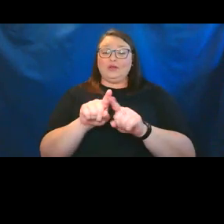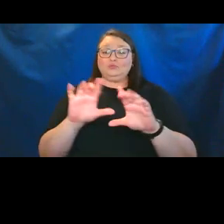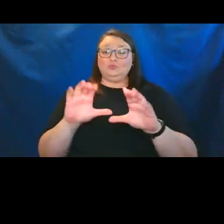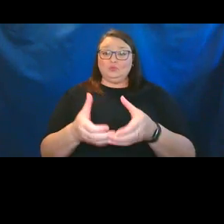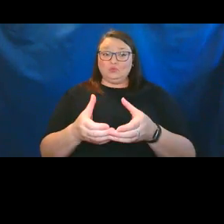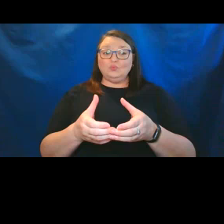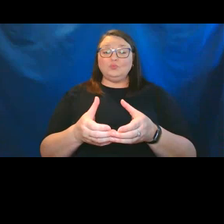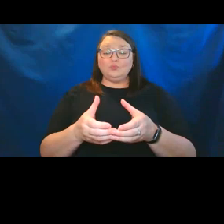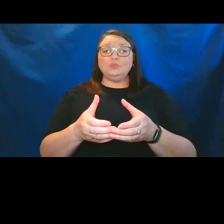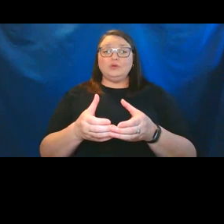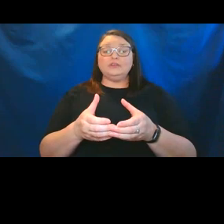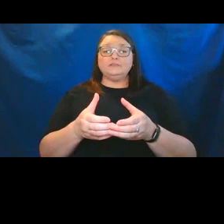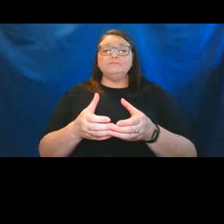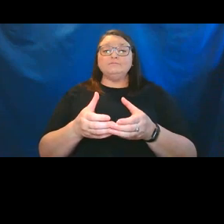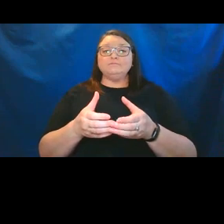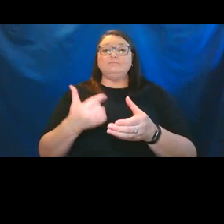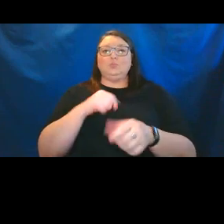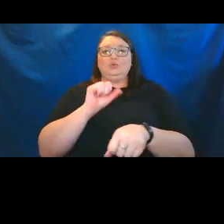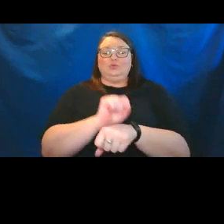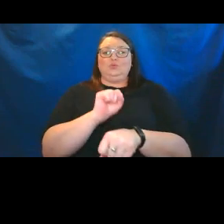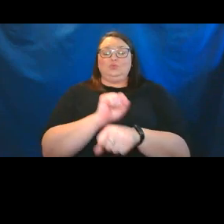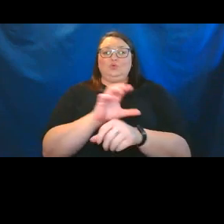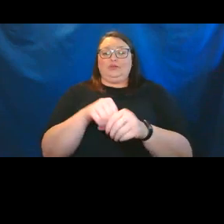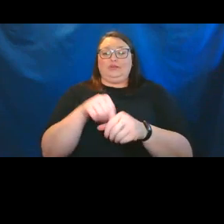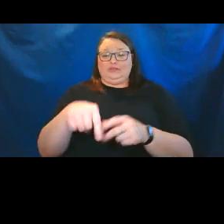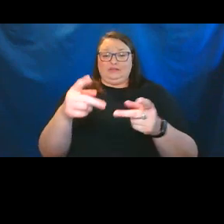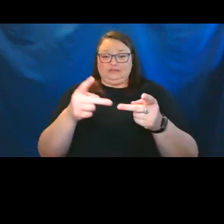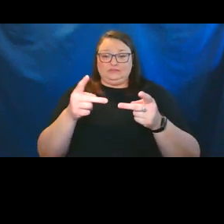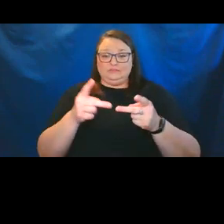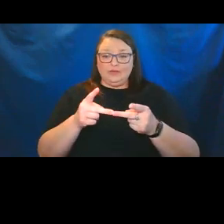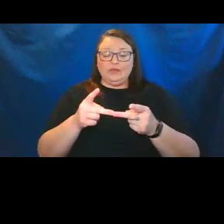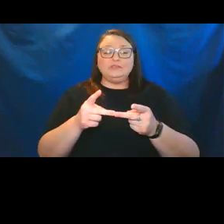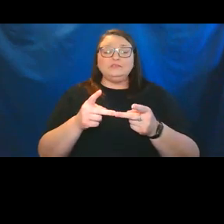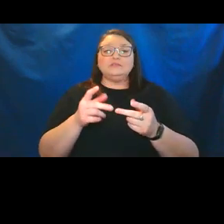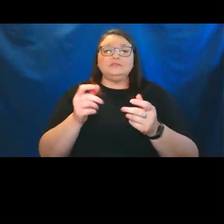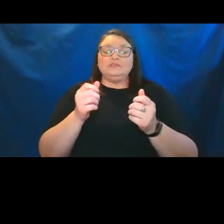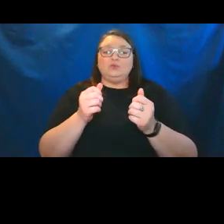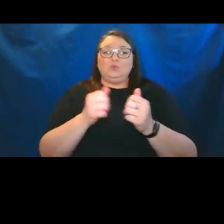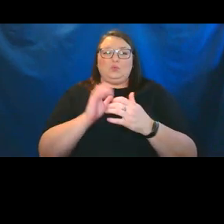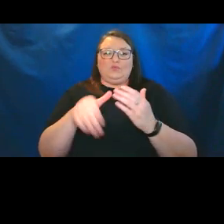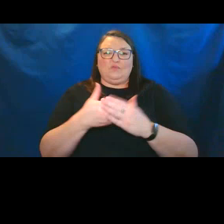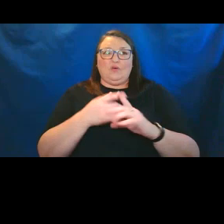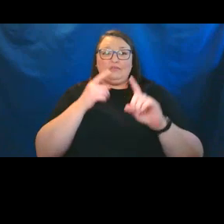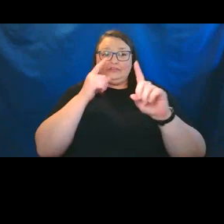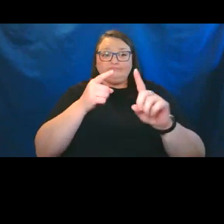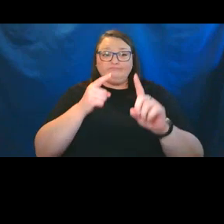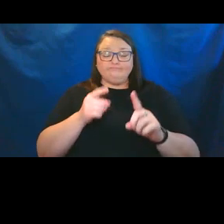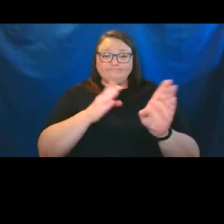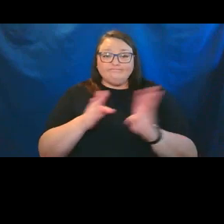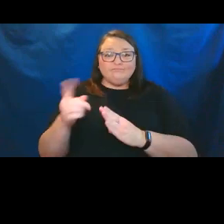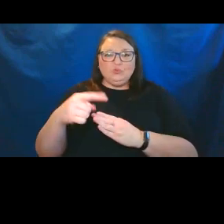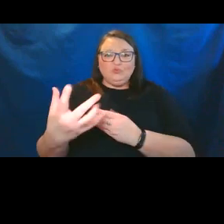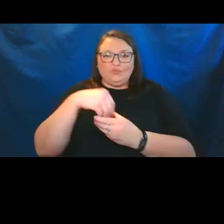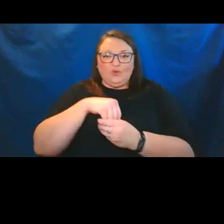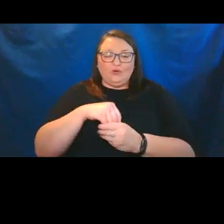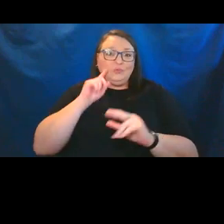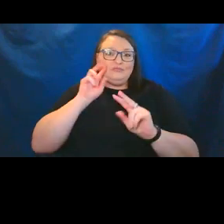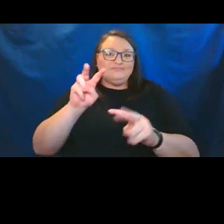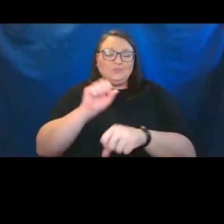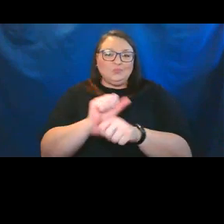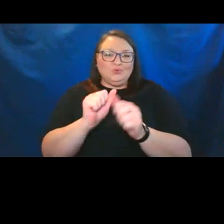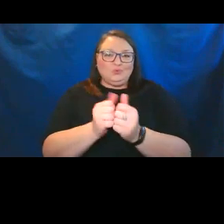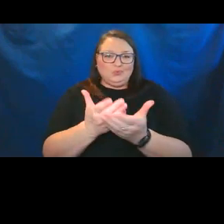able to work in this space on the initiatives that you're involved with, and we really look forward to working with you. I'm going to take